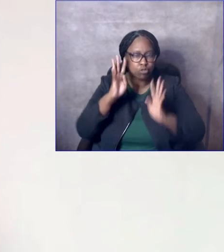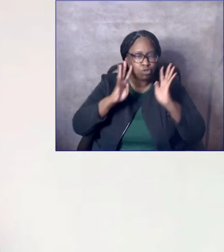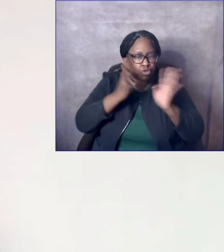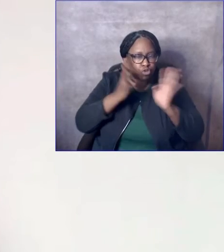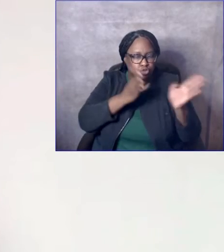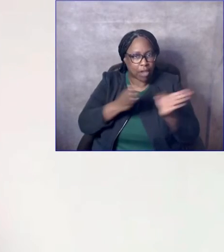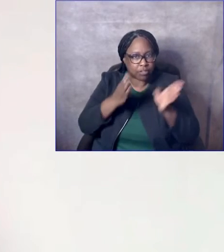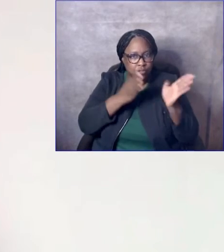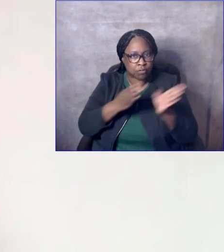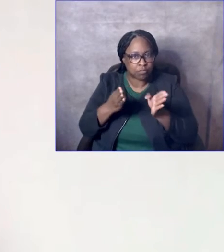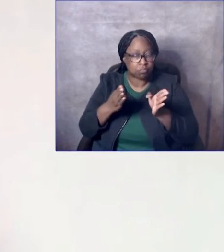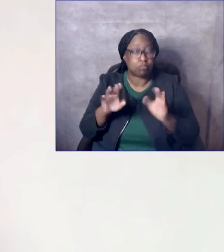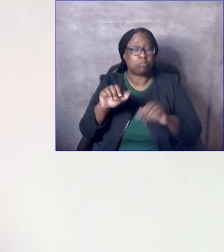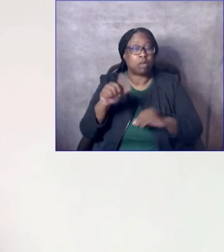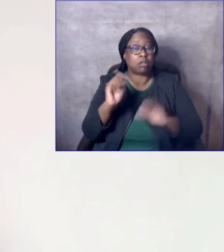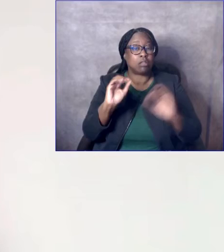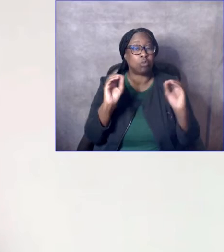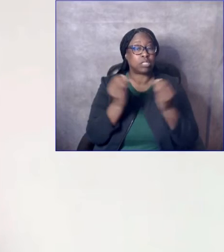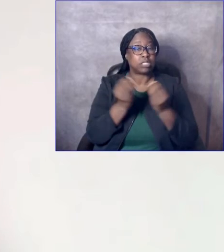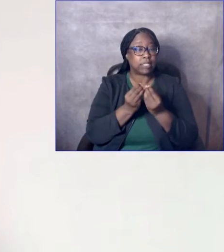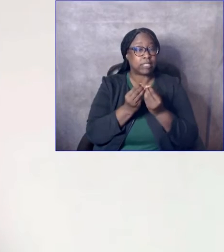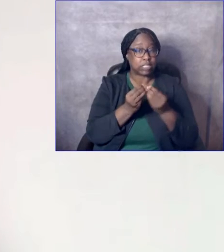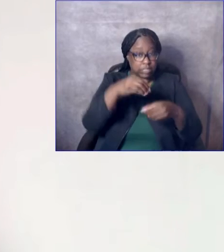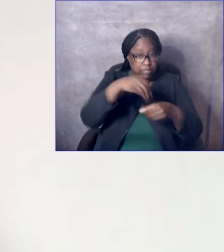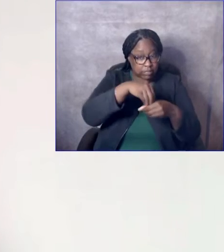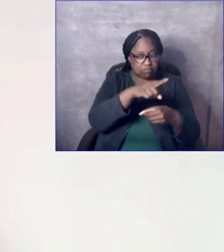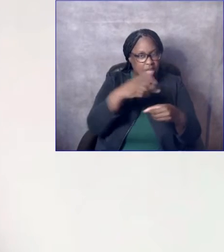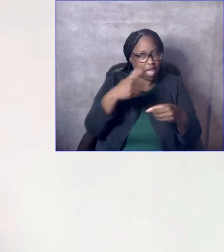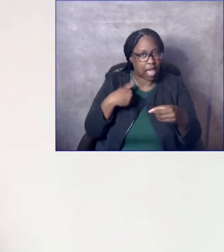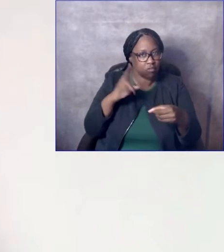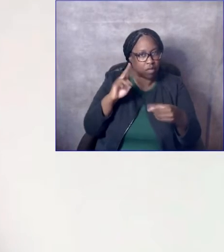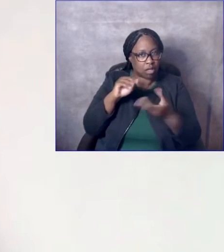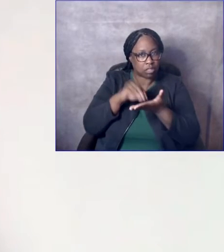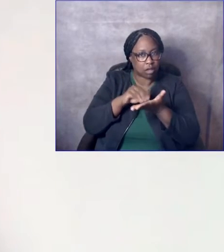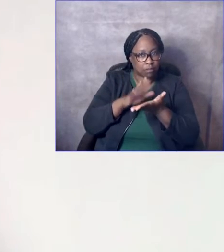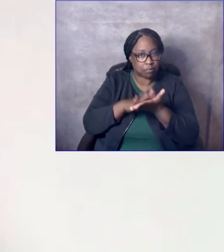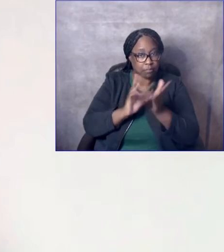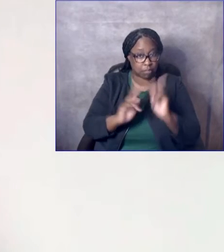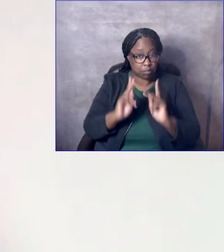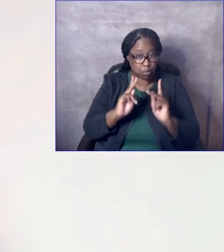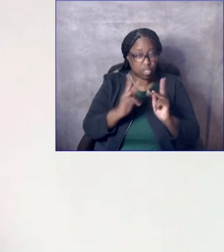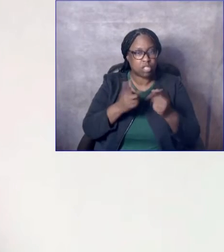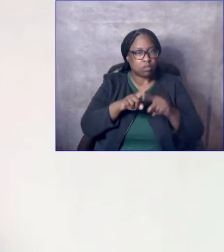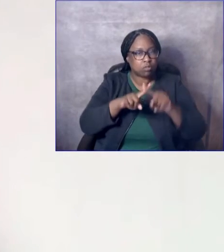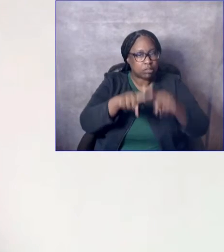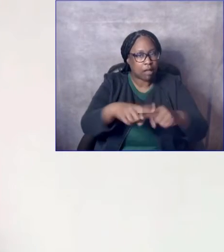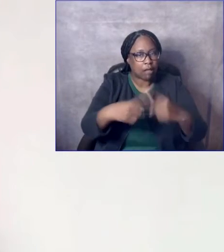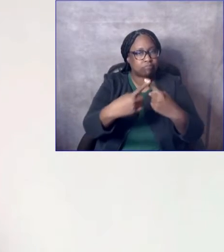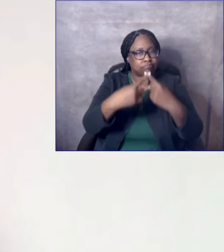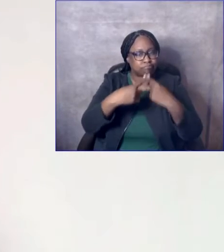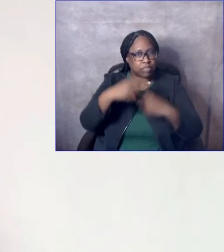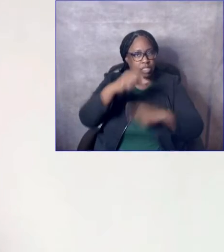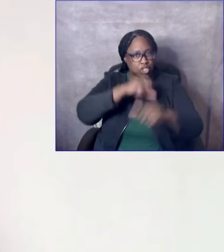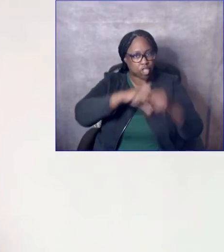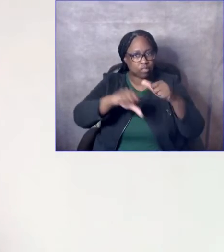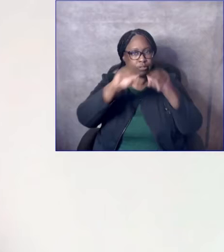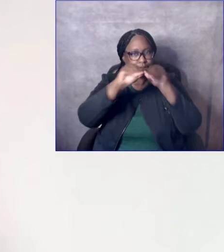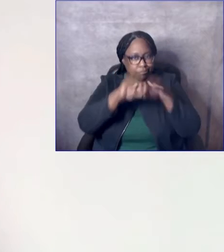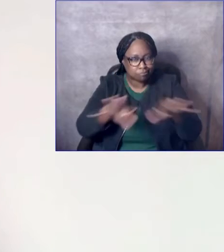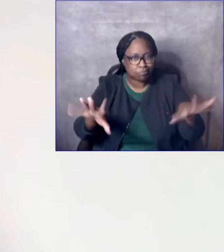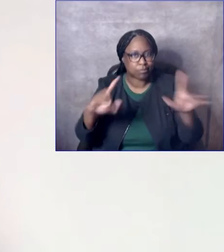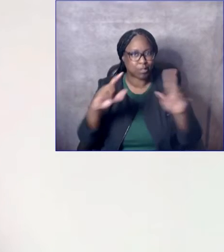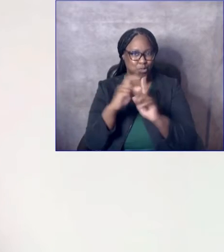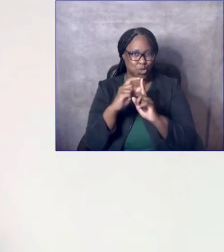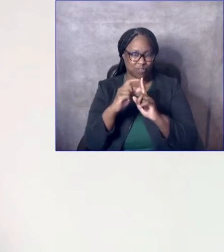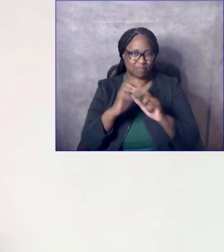have undocumented young people. And so we relied on each other, right, to spread the word. Jose and I led the communications